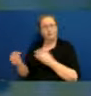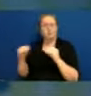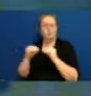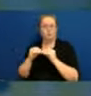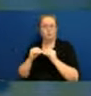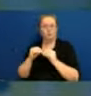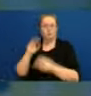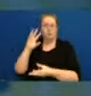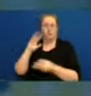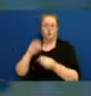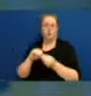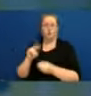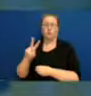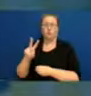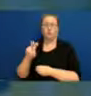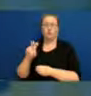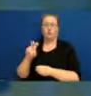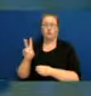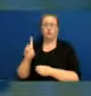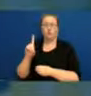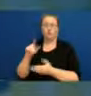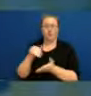more doses than that. So that's